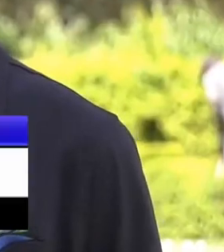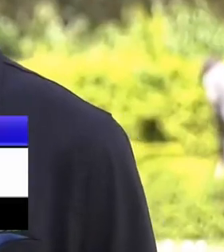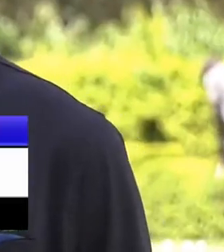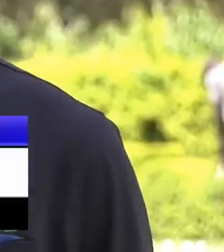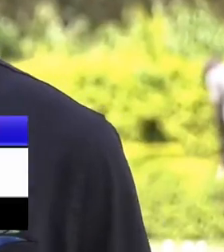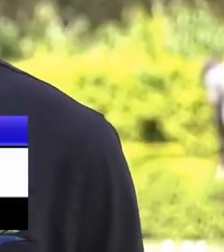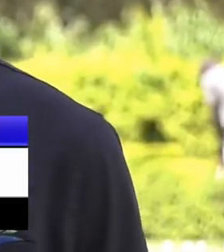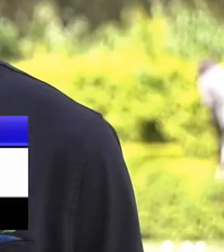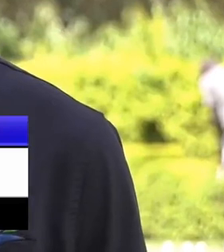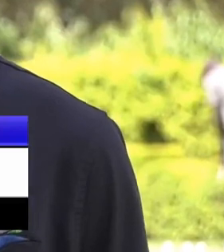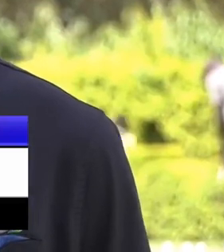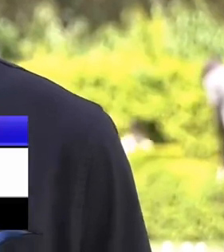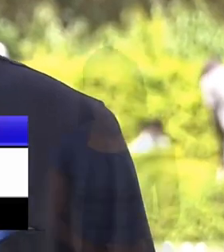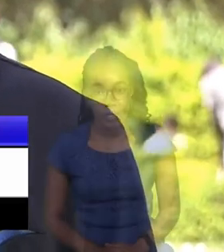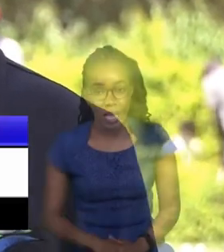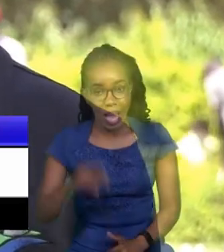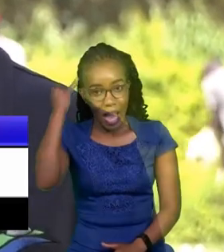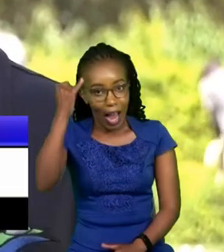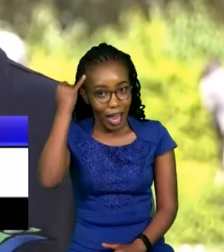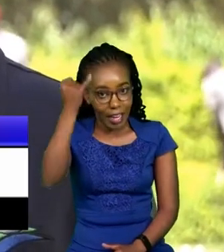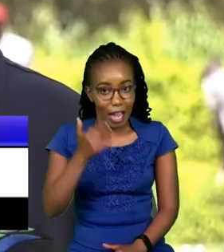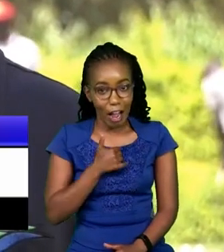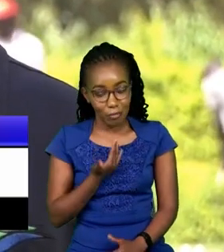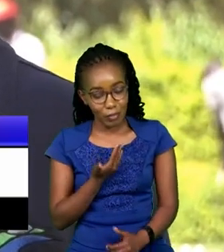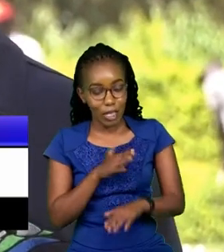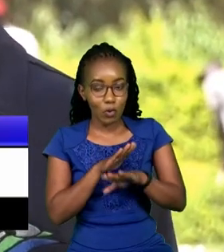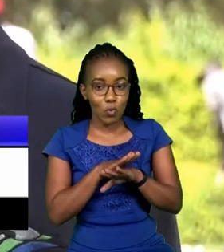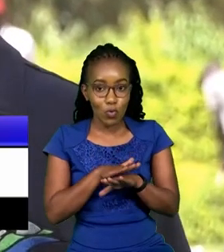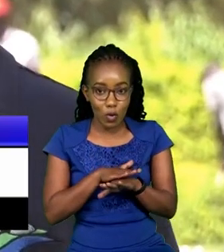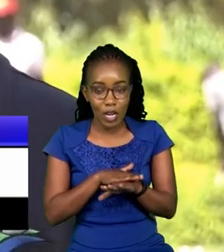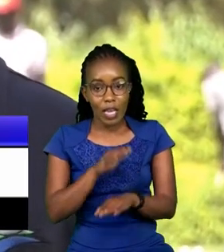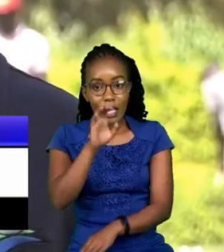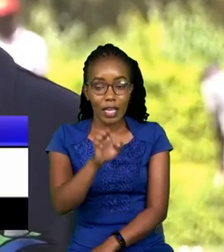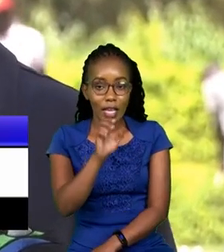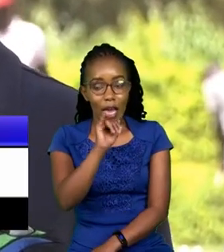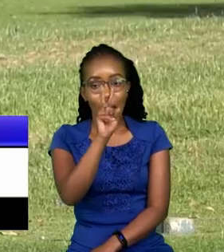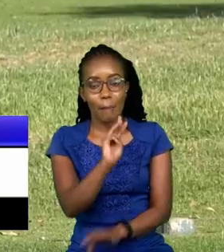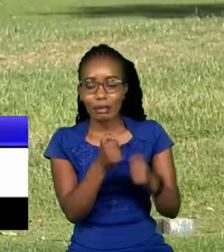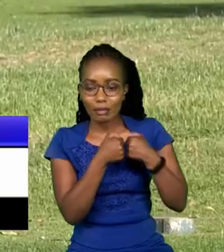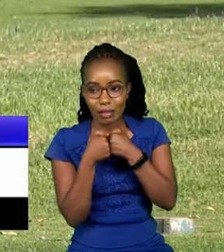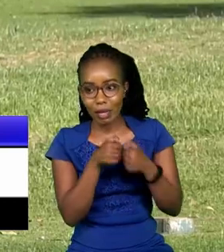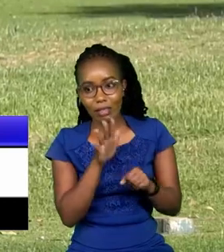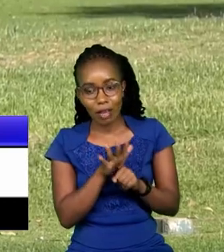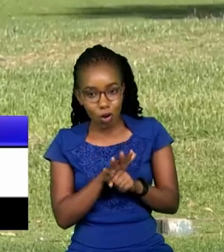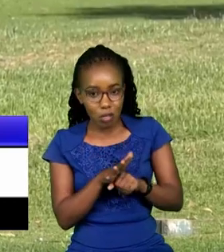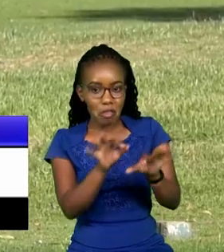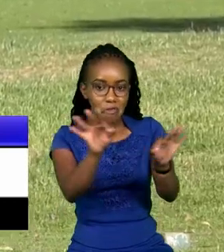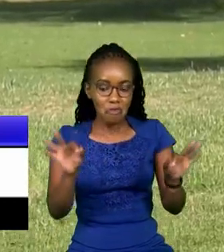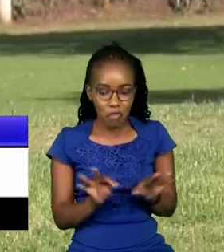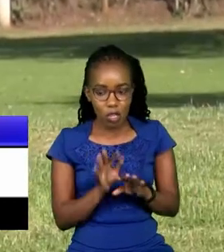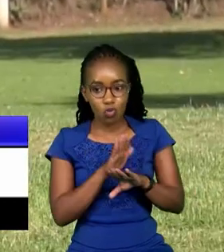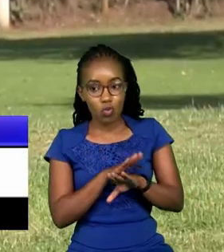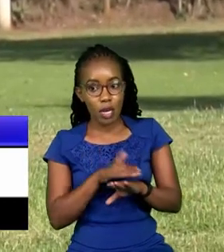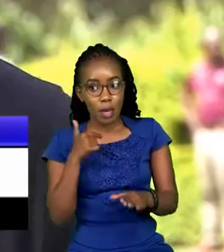Singona was the best outing I've ever had here. I found it good, and here I am again, another challenge. The course is looking good. What